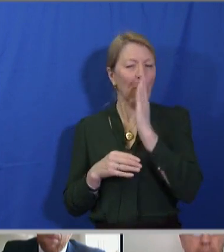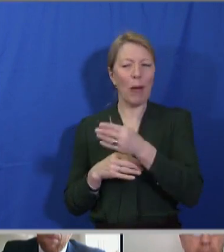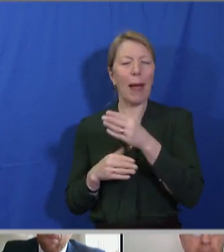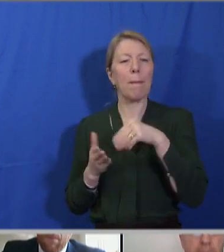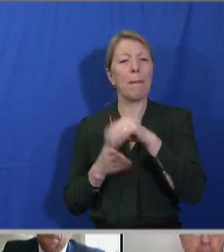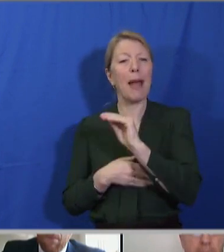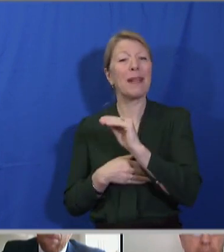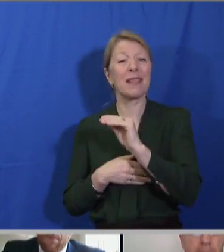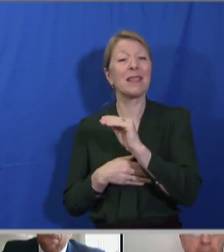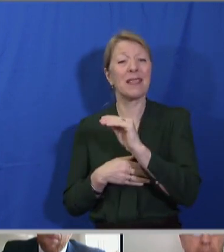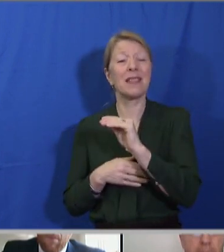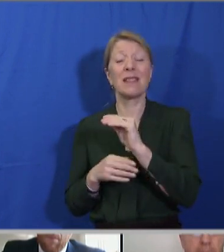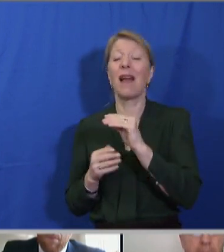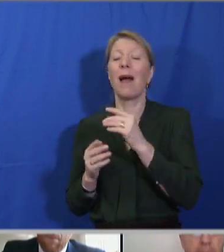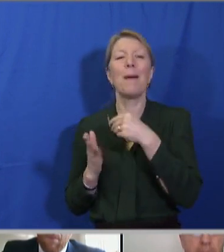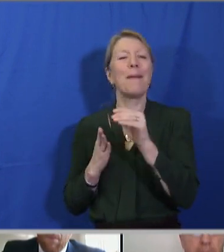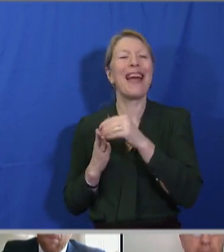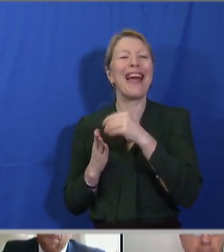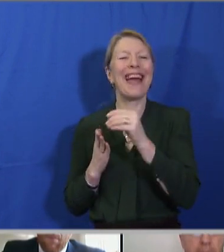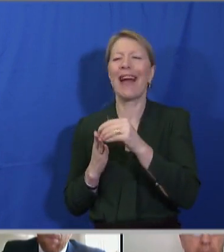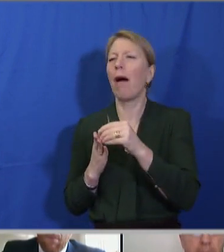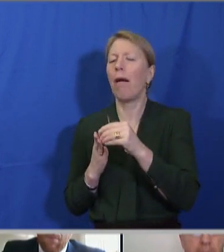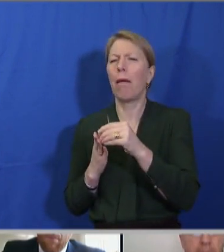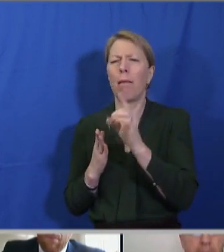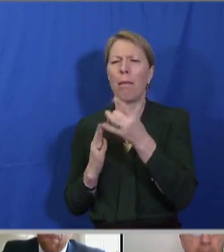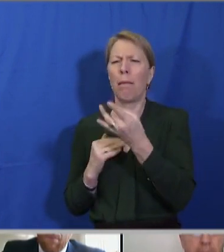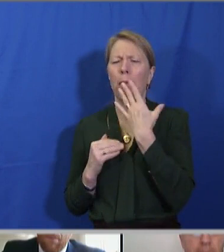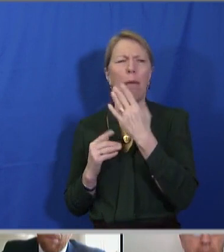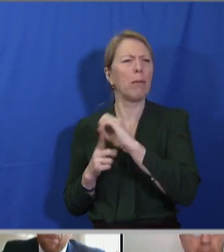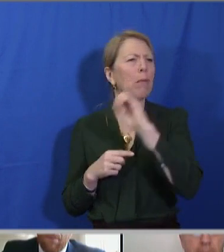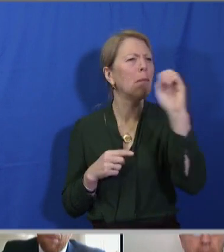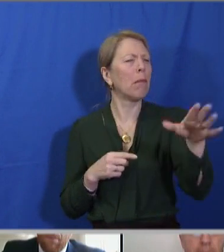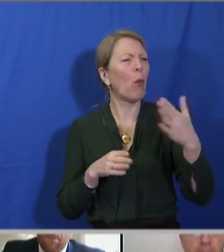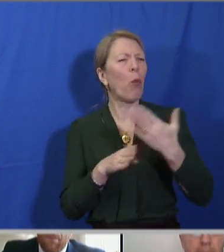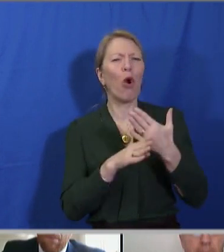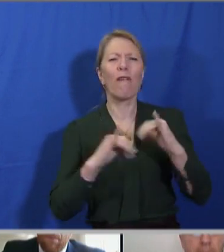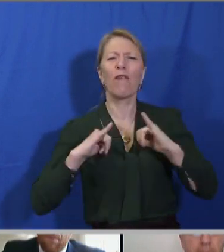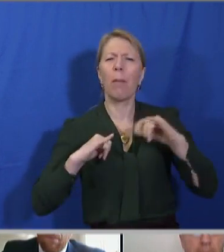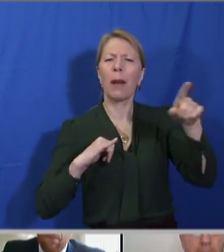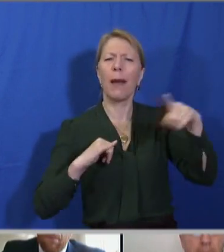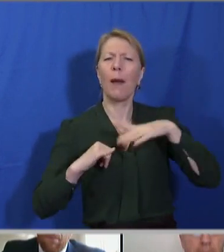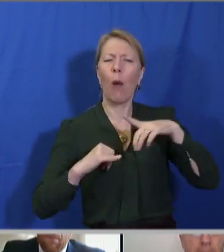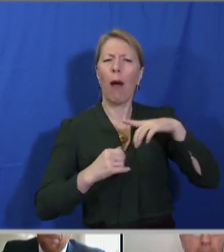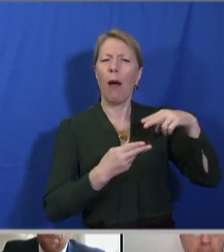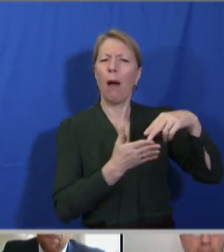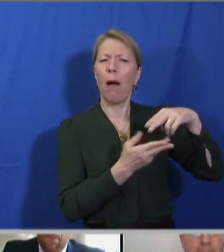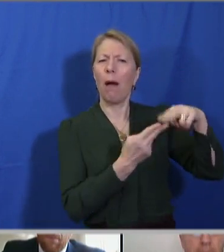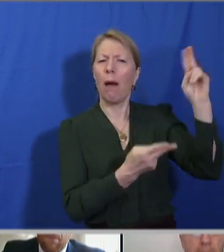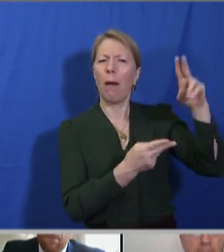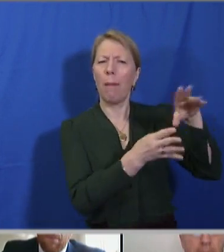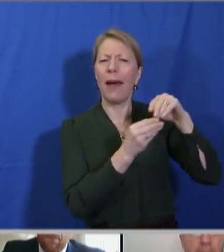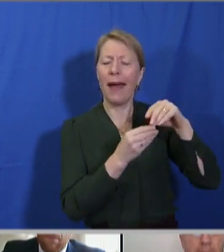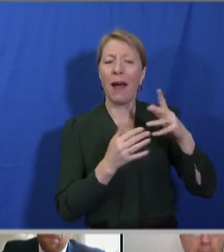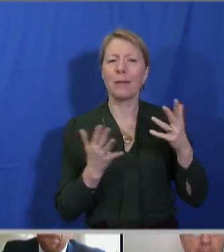employment at a higher rate with domiciliary care firms, and we are really alive to that. And I can only apologise that we haven't been able to progress